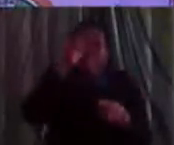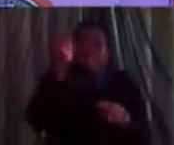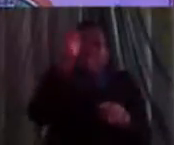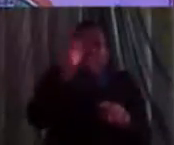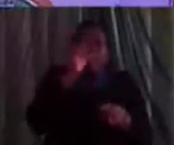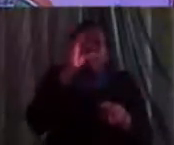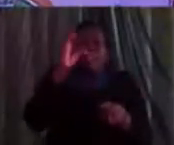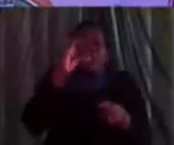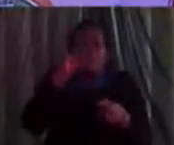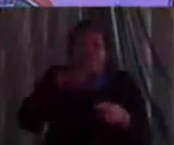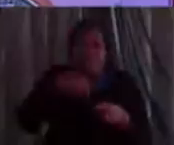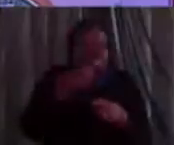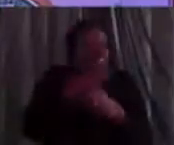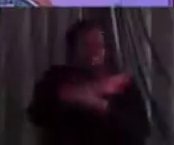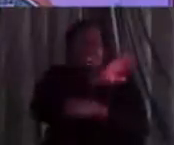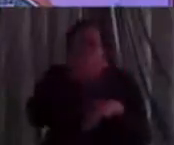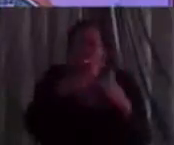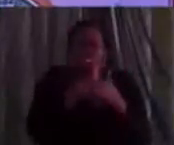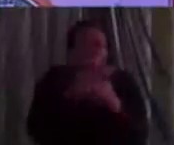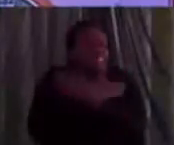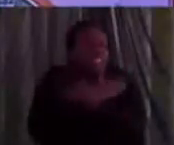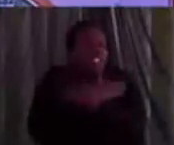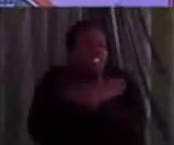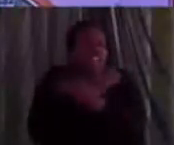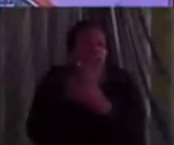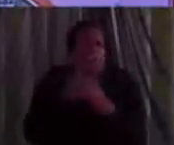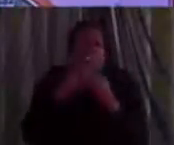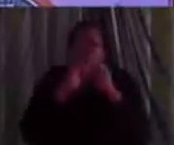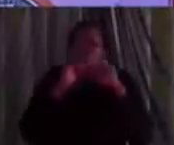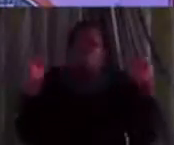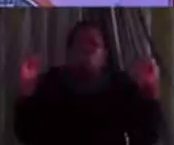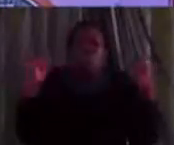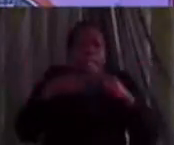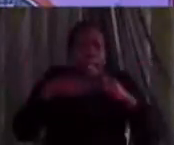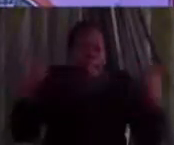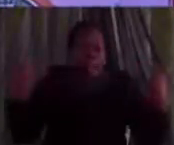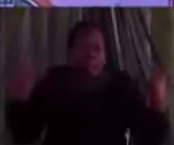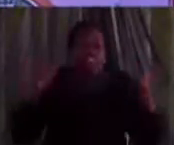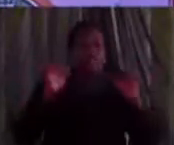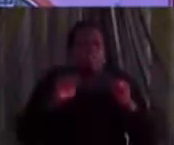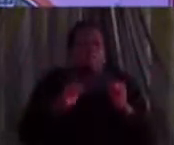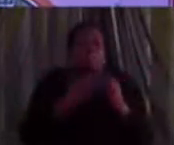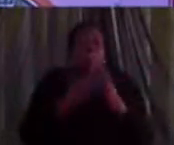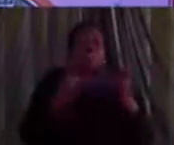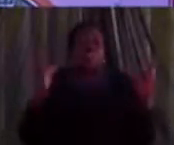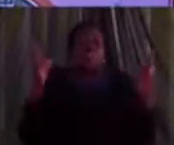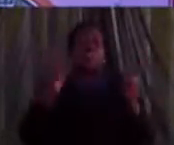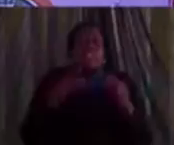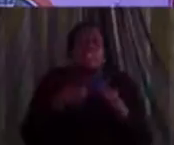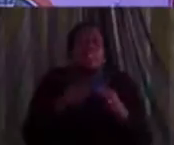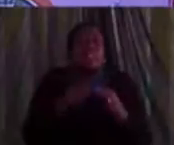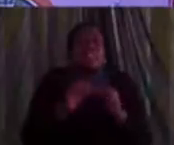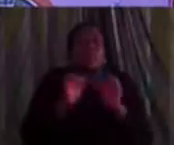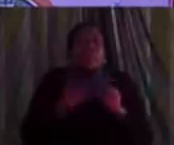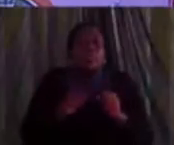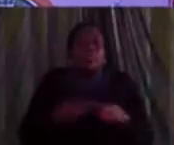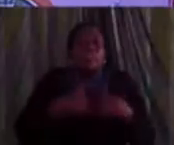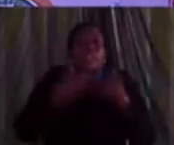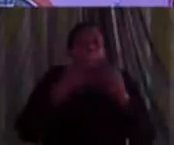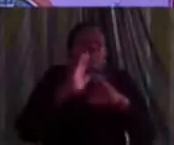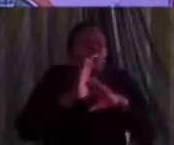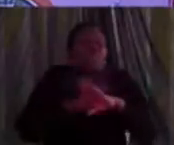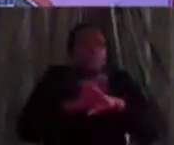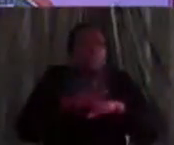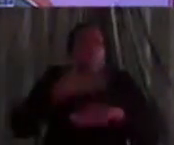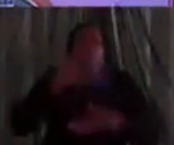friends. I said I don't have any enemies, and we shall be able to thrash it. And I'll give you very satisfactory answers. And